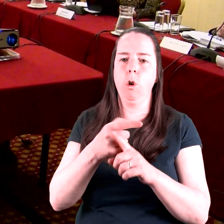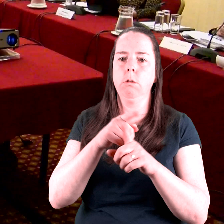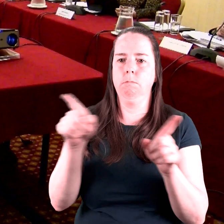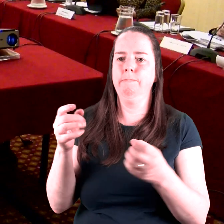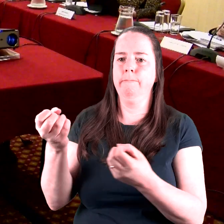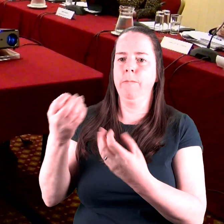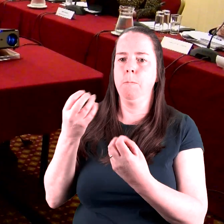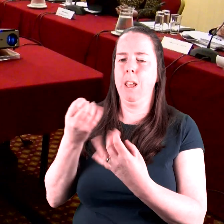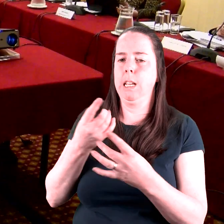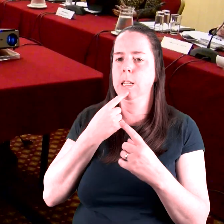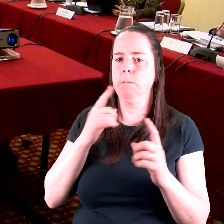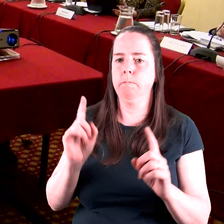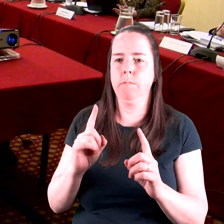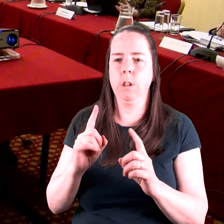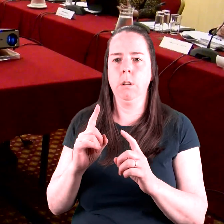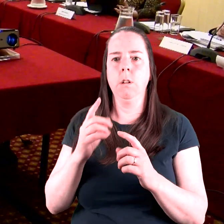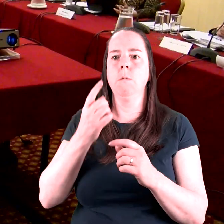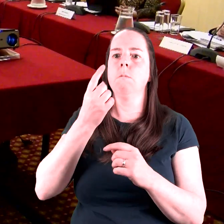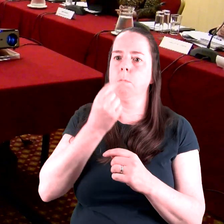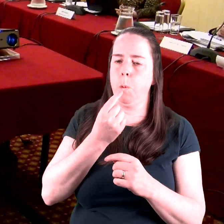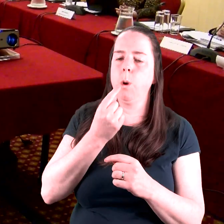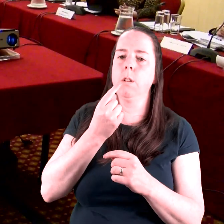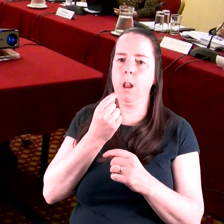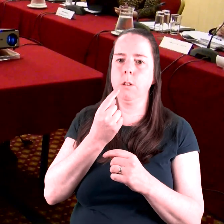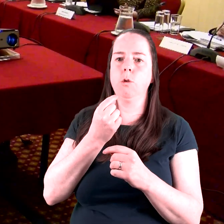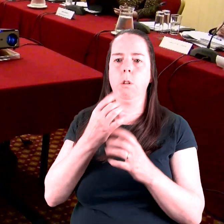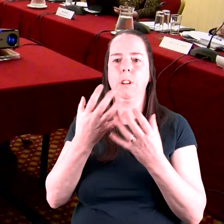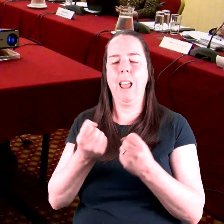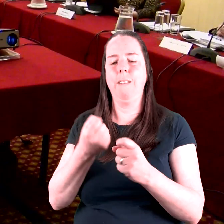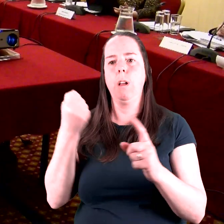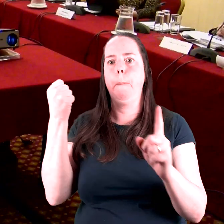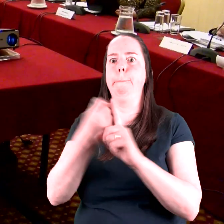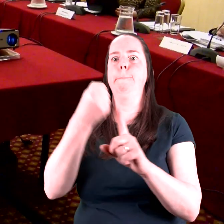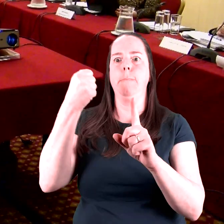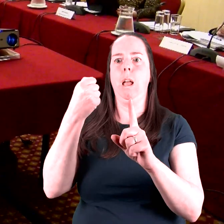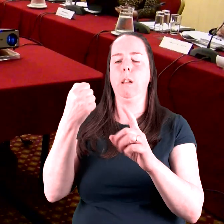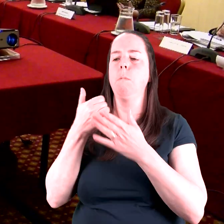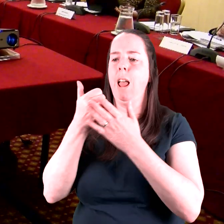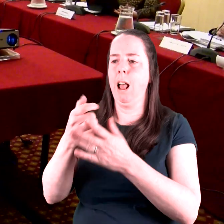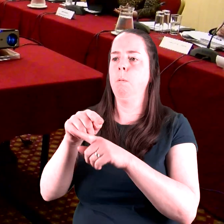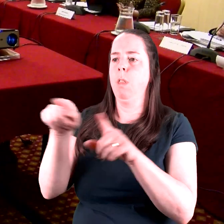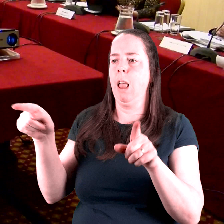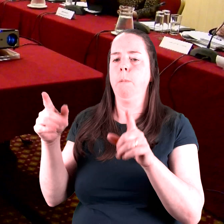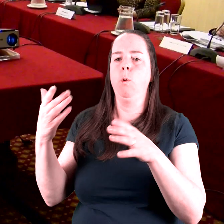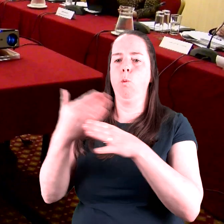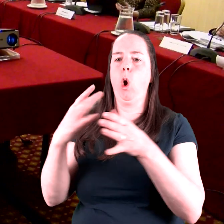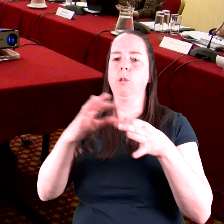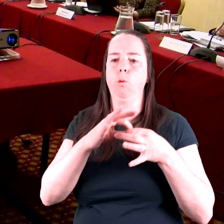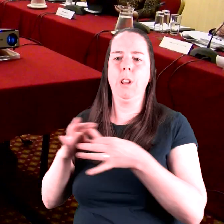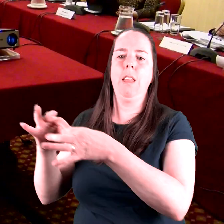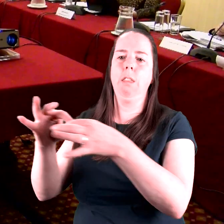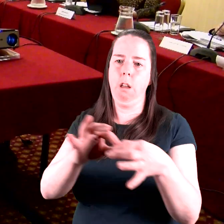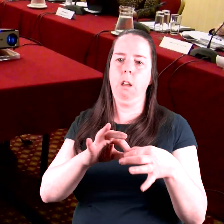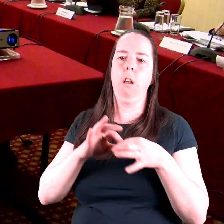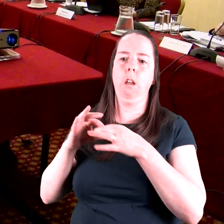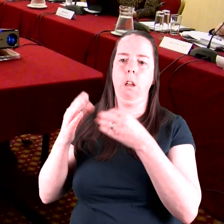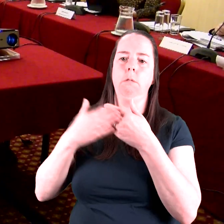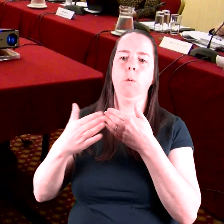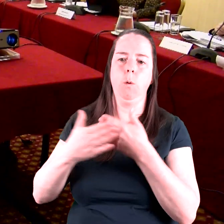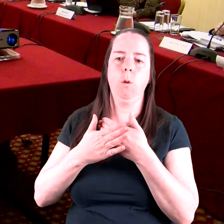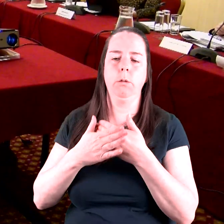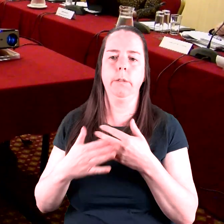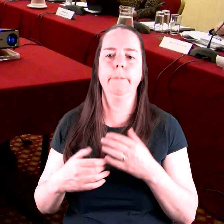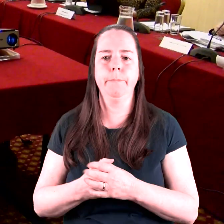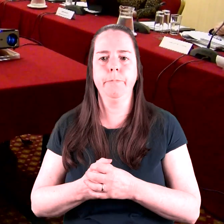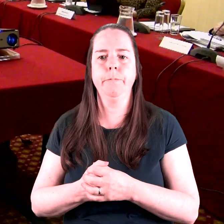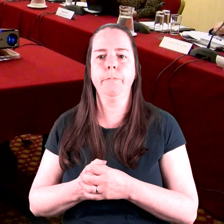support, that there's considerable potential to have a bigger impact by helping those